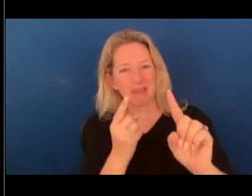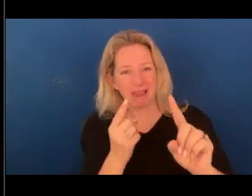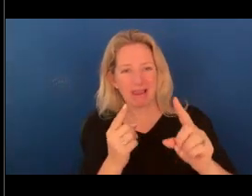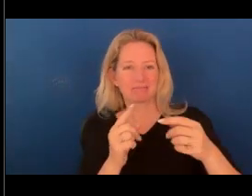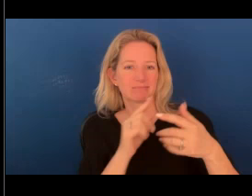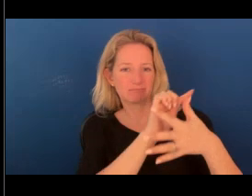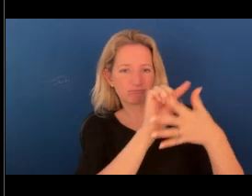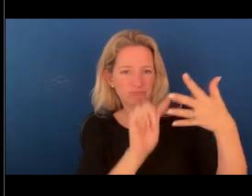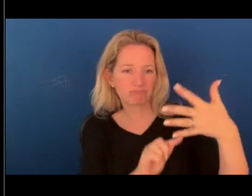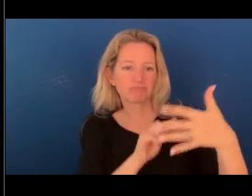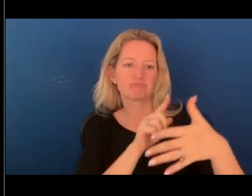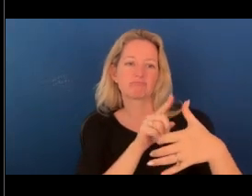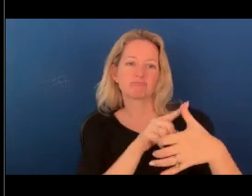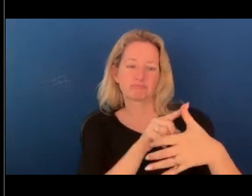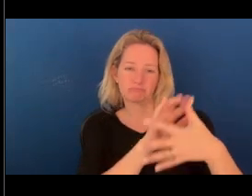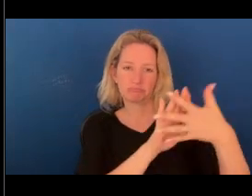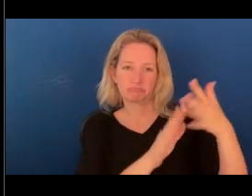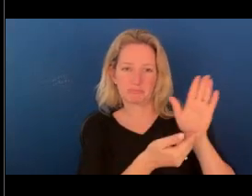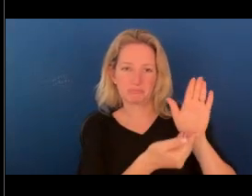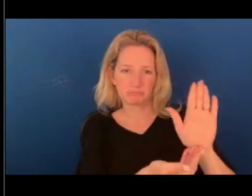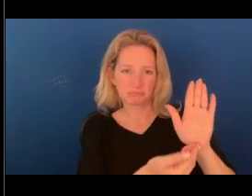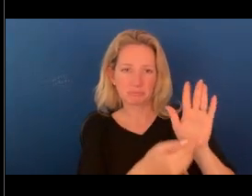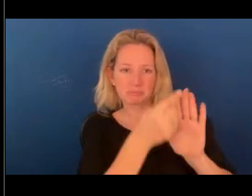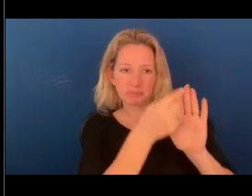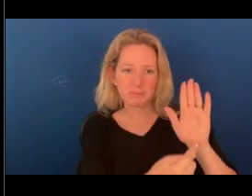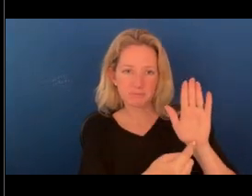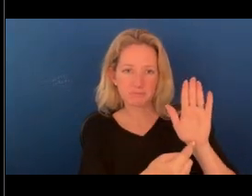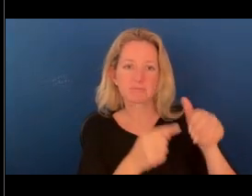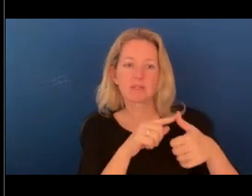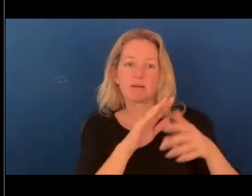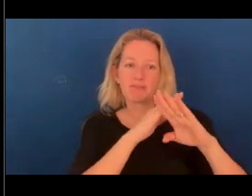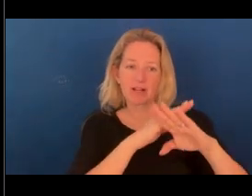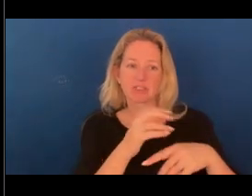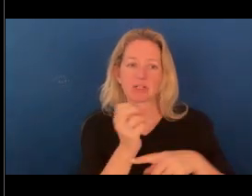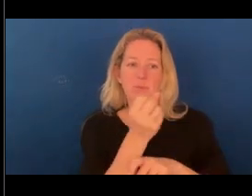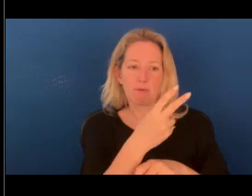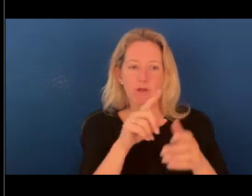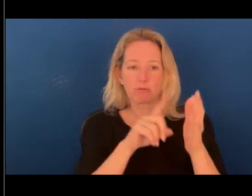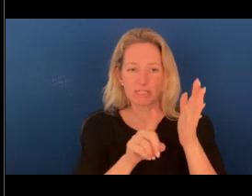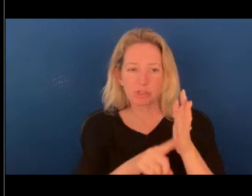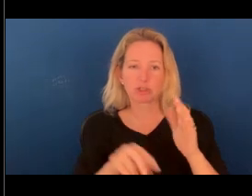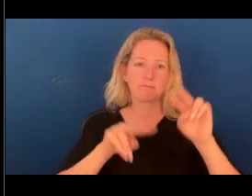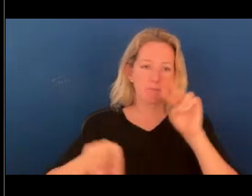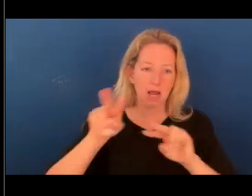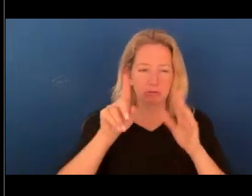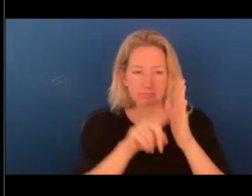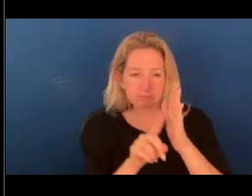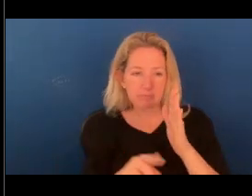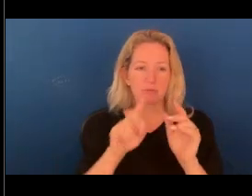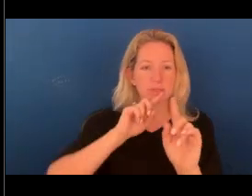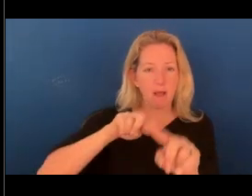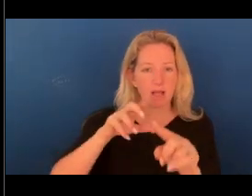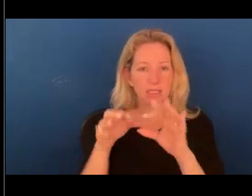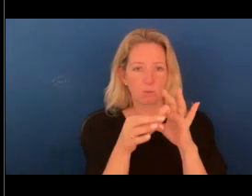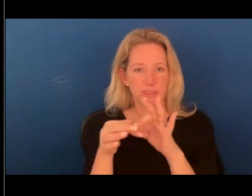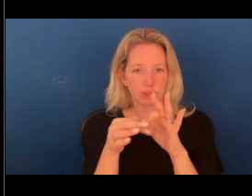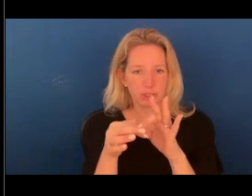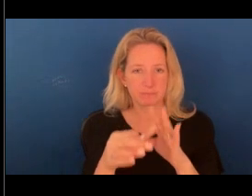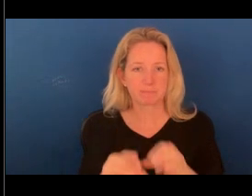research, monitoring and detection, response, and coordination. Next slide. Focusing in on